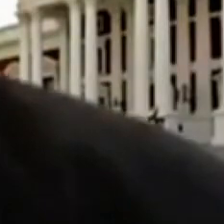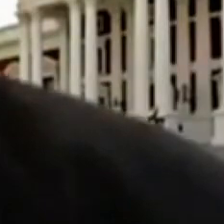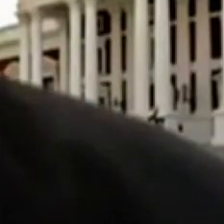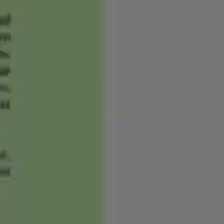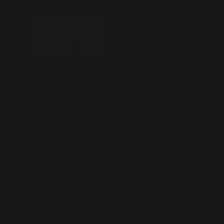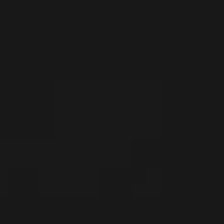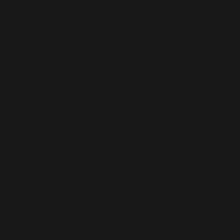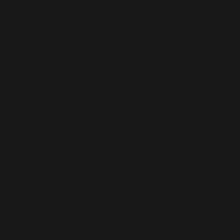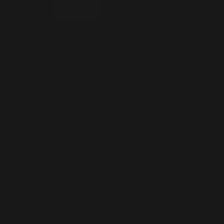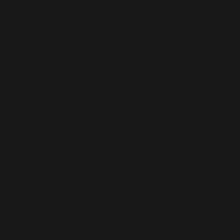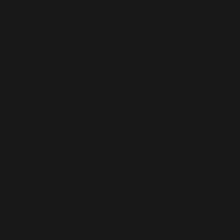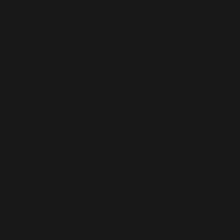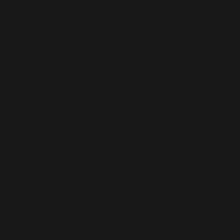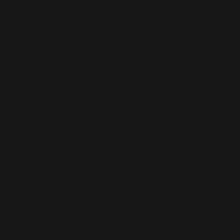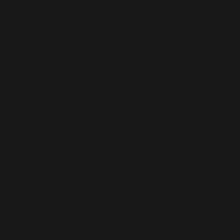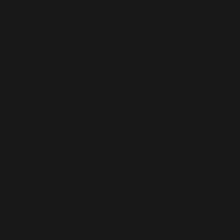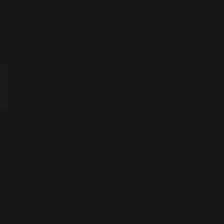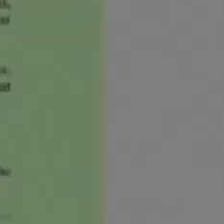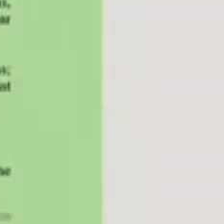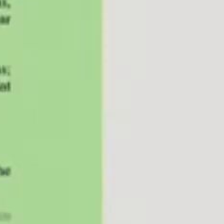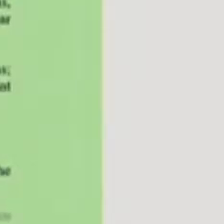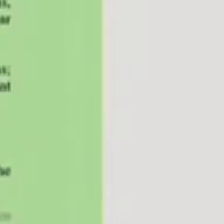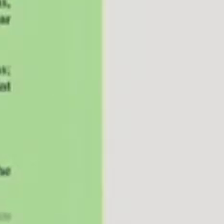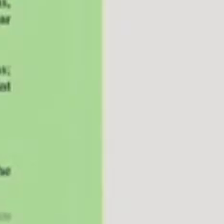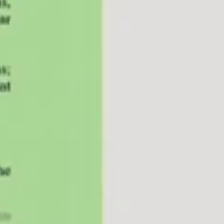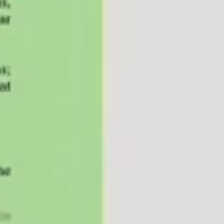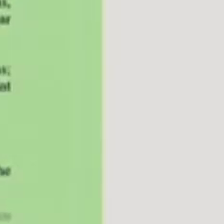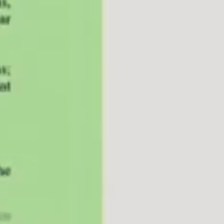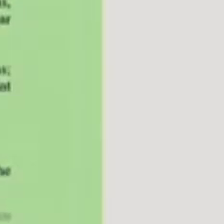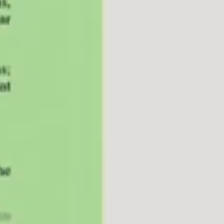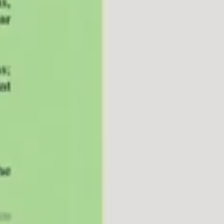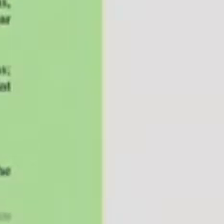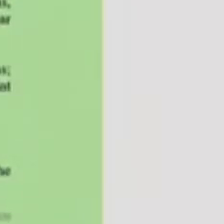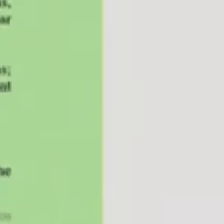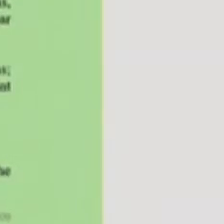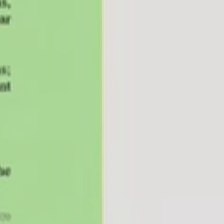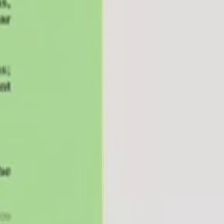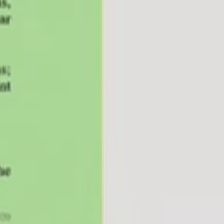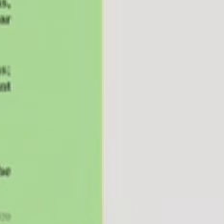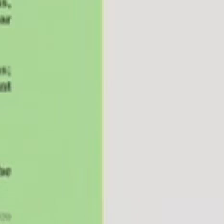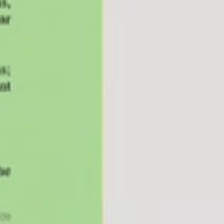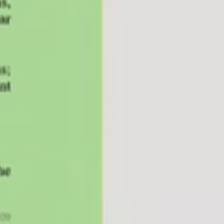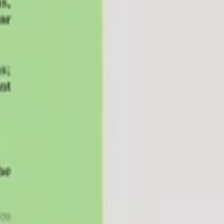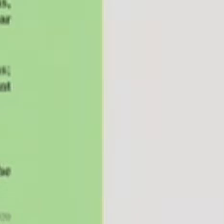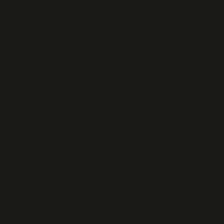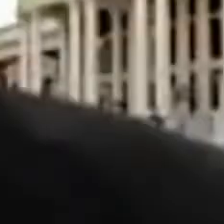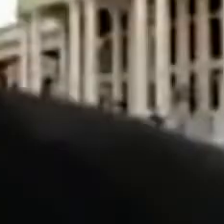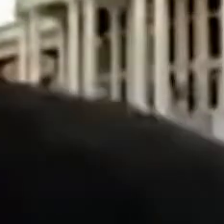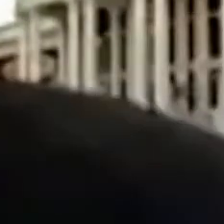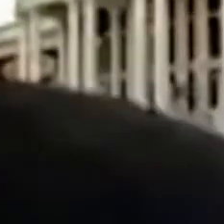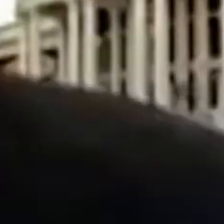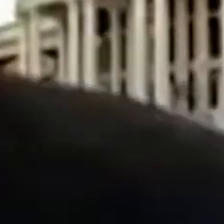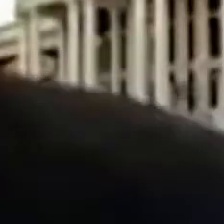by Honorable Mufokeng to the Minister of Justice and Correctional Services.